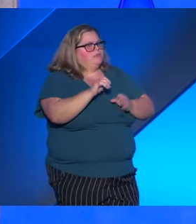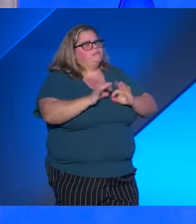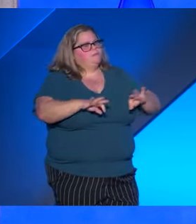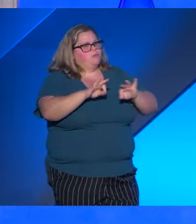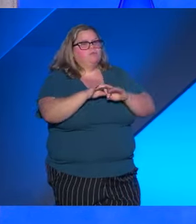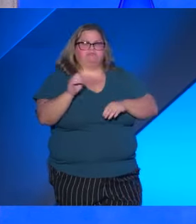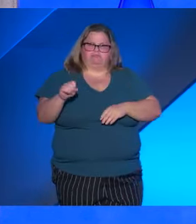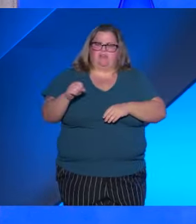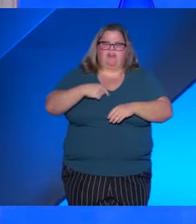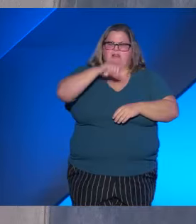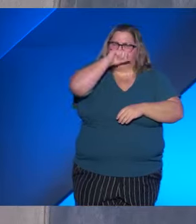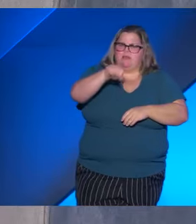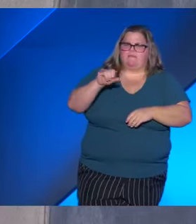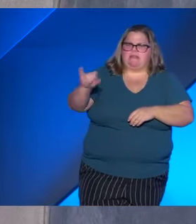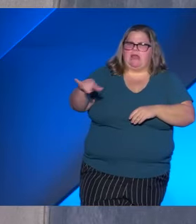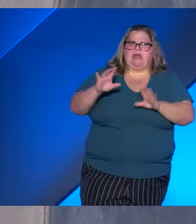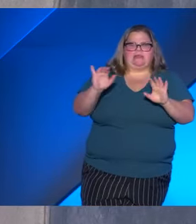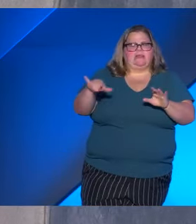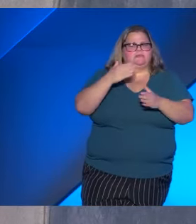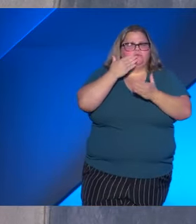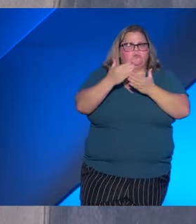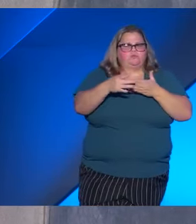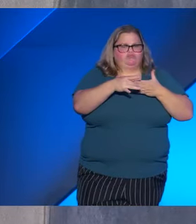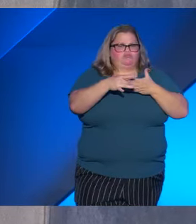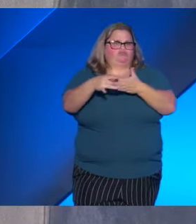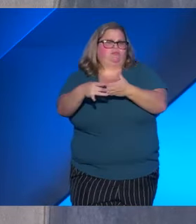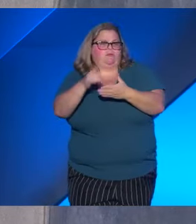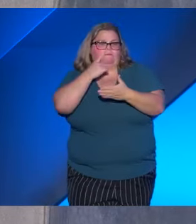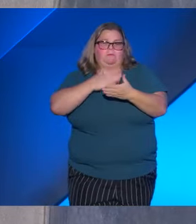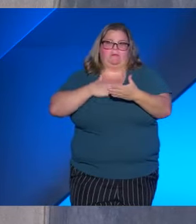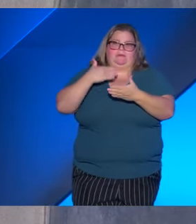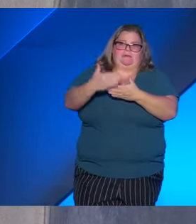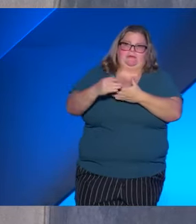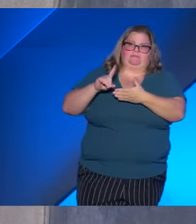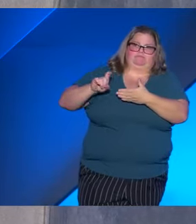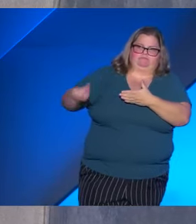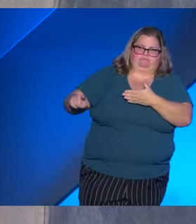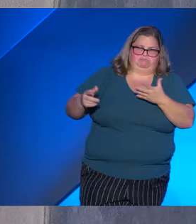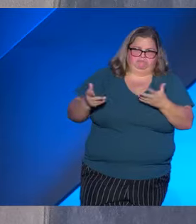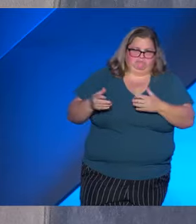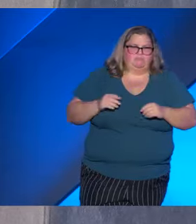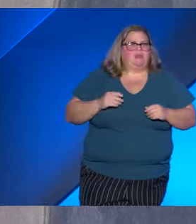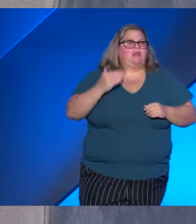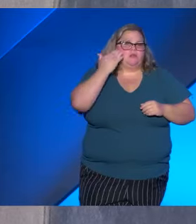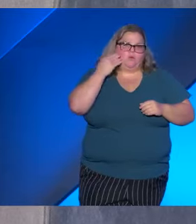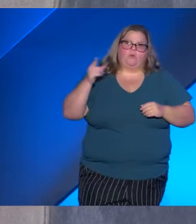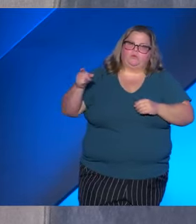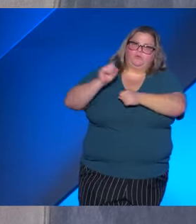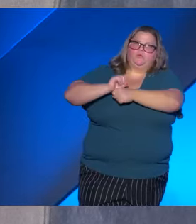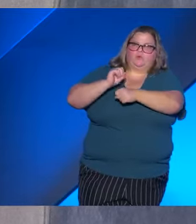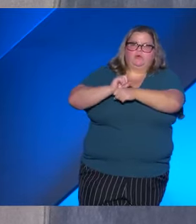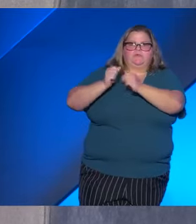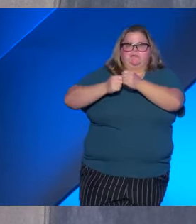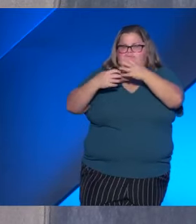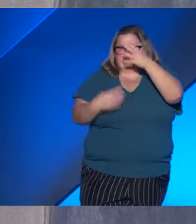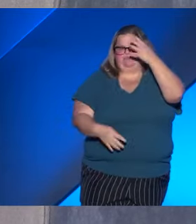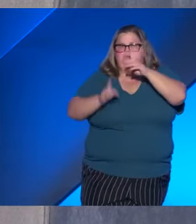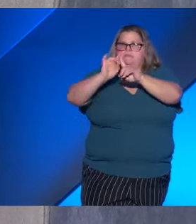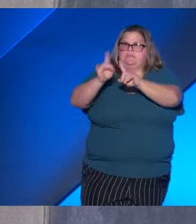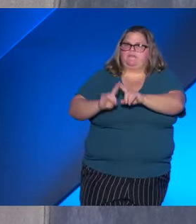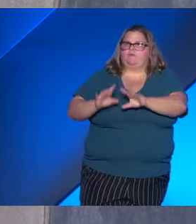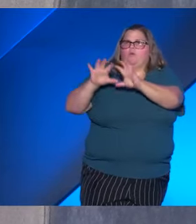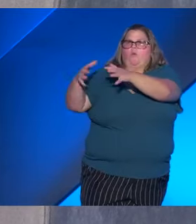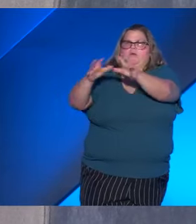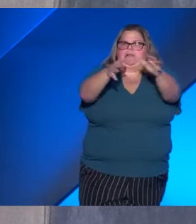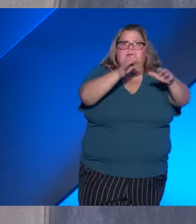that, and that leads nicely to my next question is, like, I know you've worked with a ton of different organizations, we won't